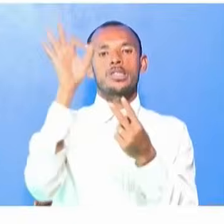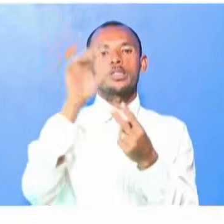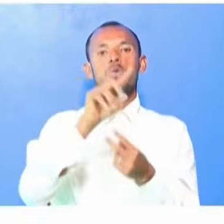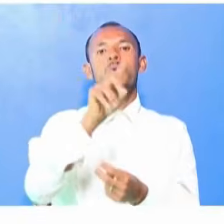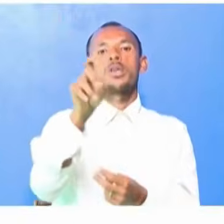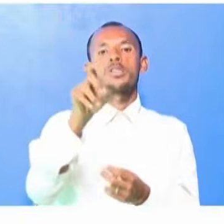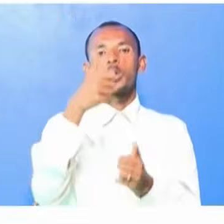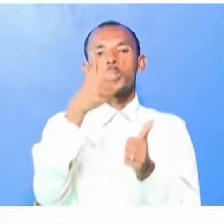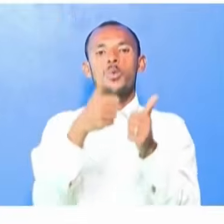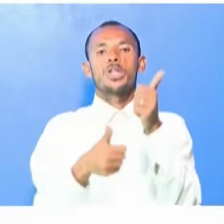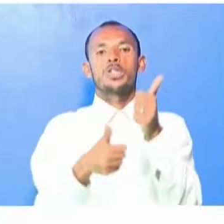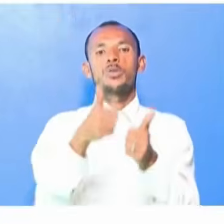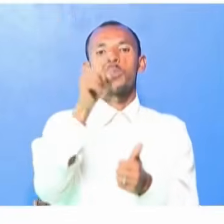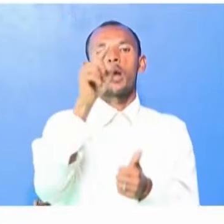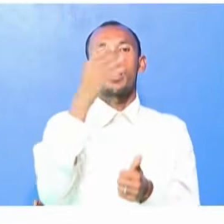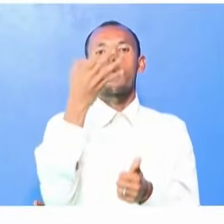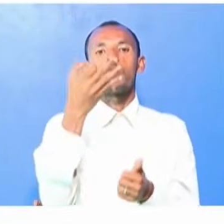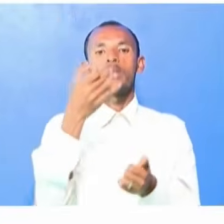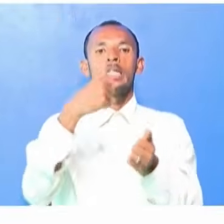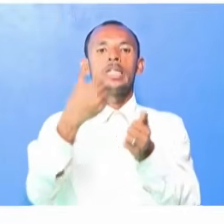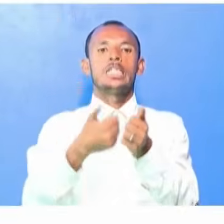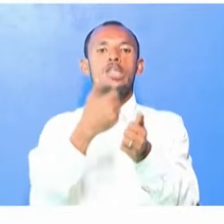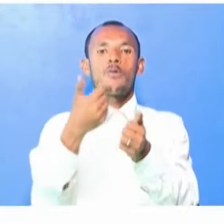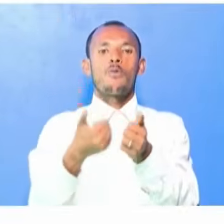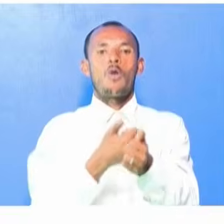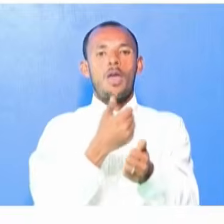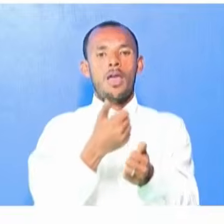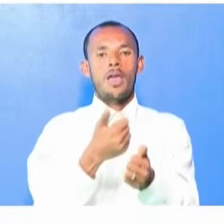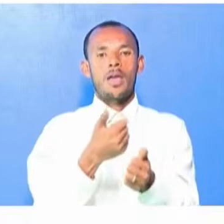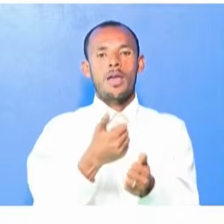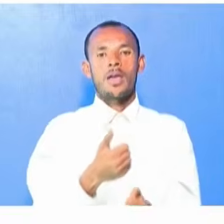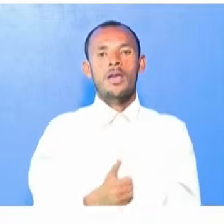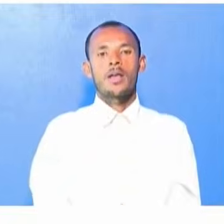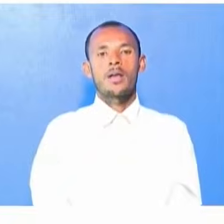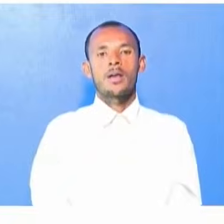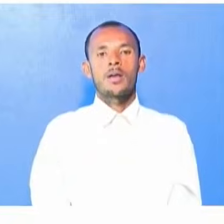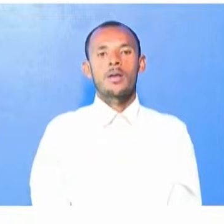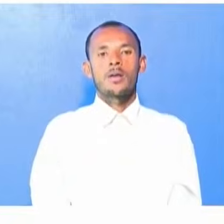of the following, which